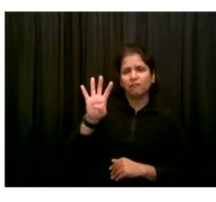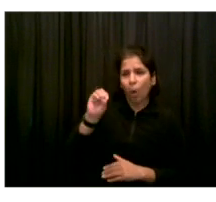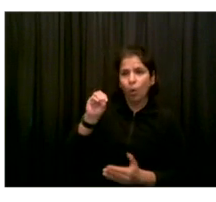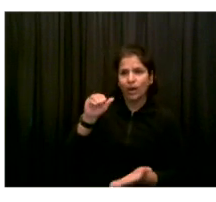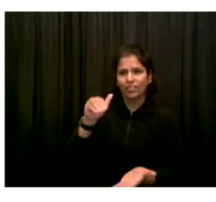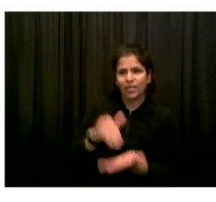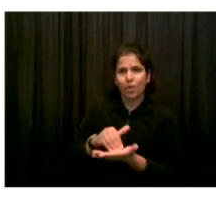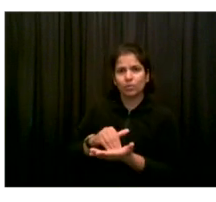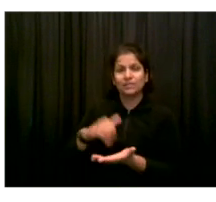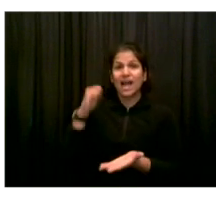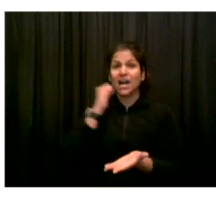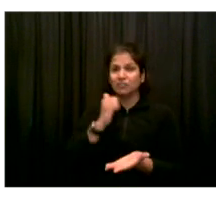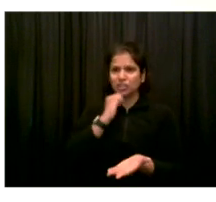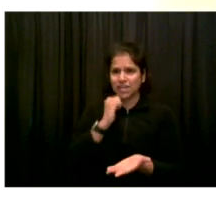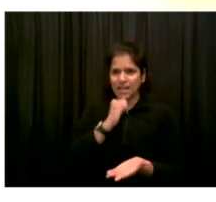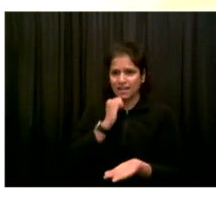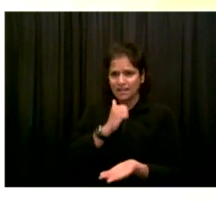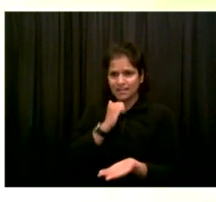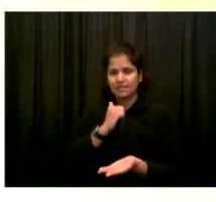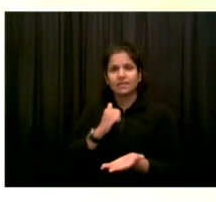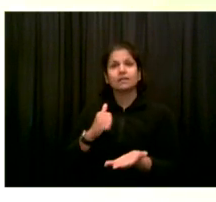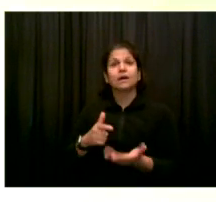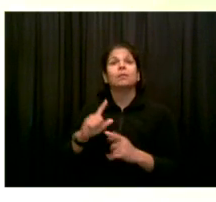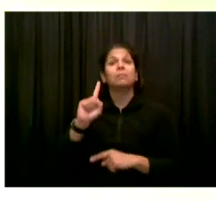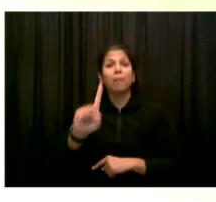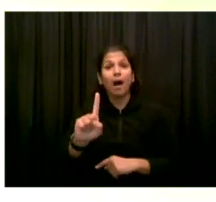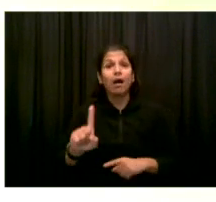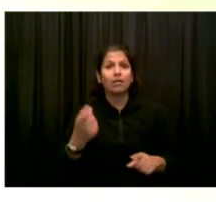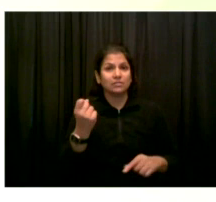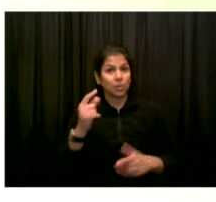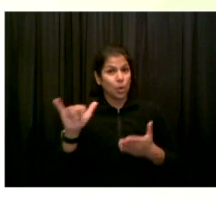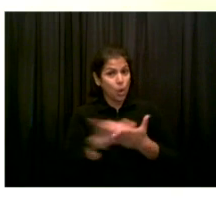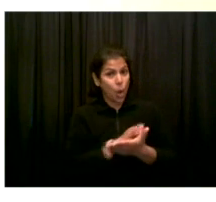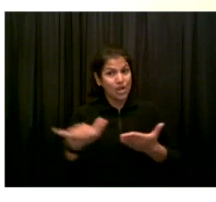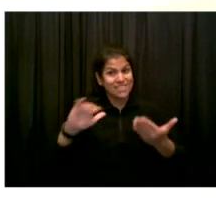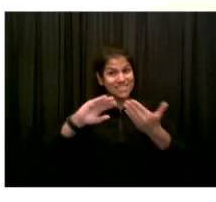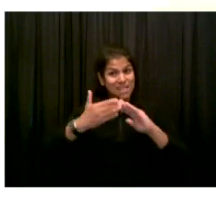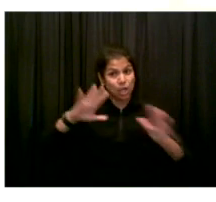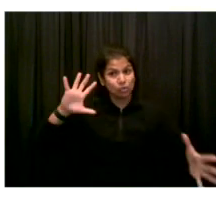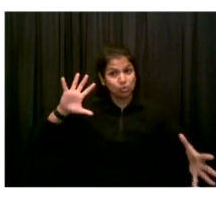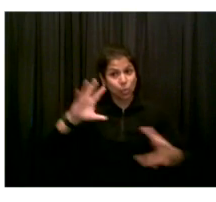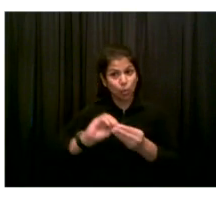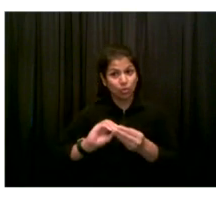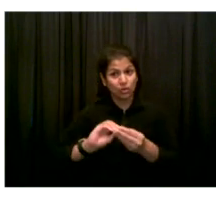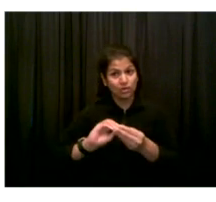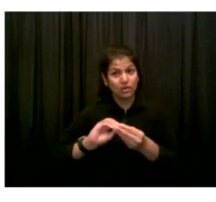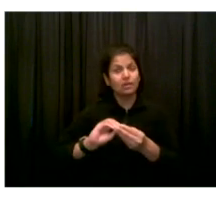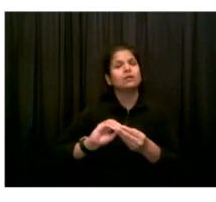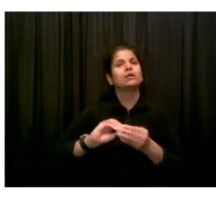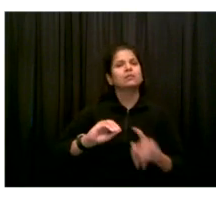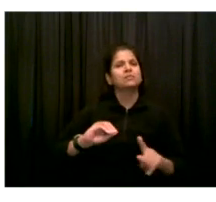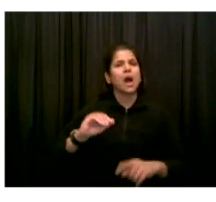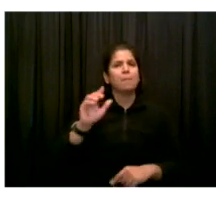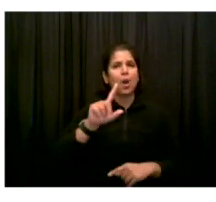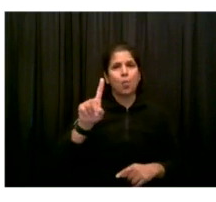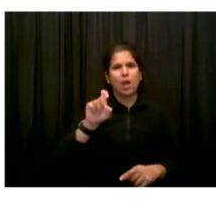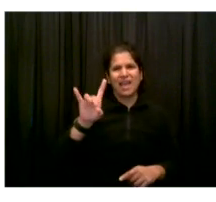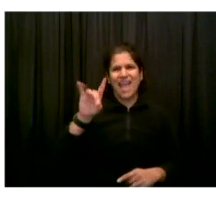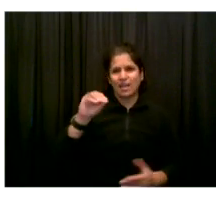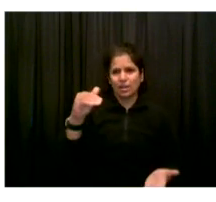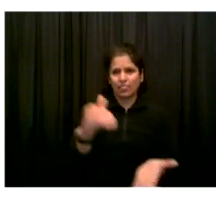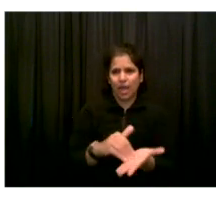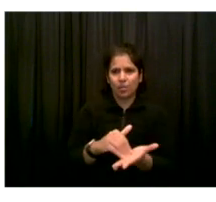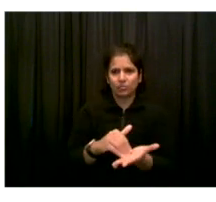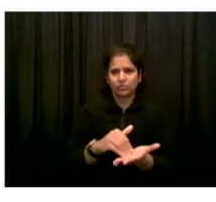citywide, we've already reached around 170,000. I think we're going to reach around 180,000 if we haven't already.